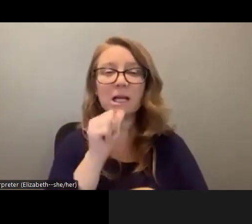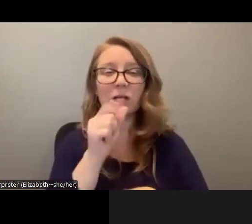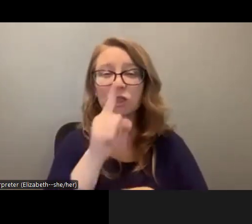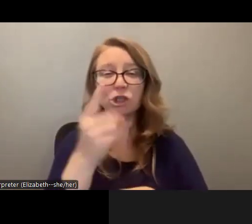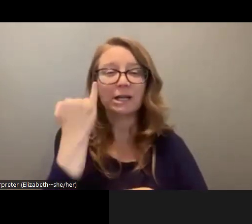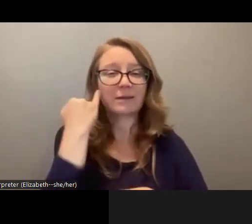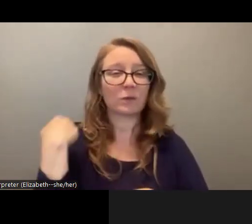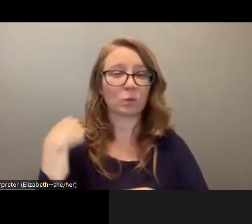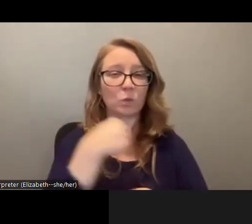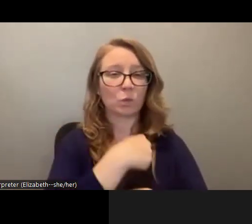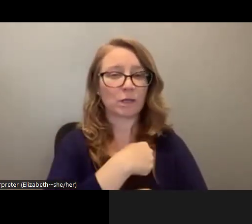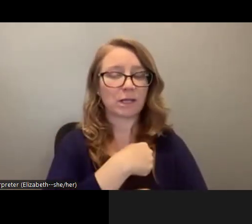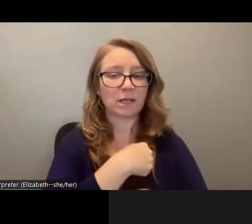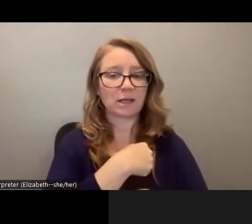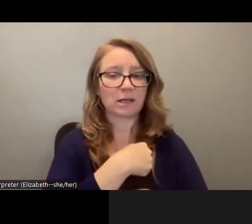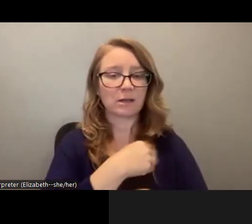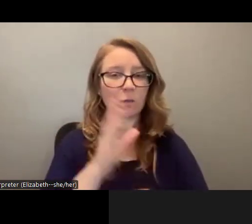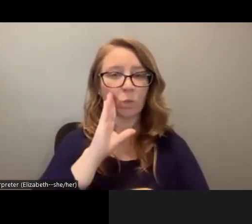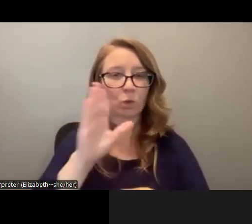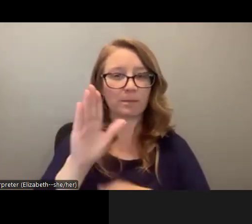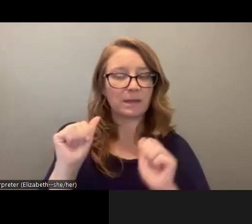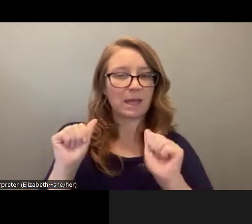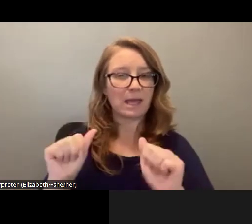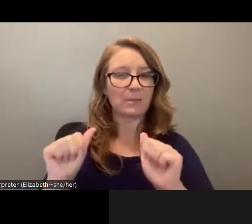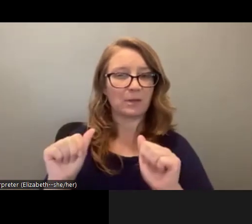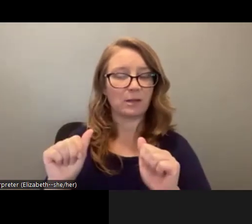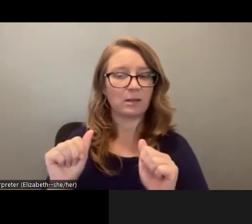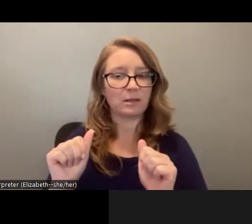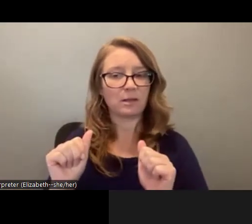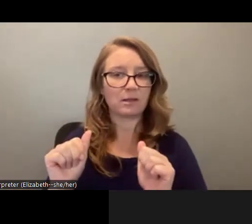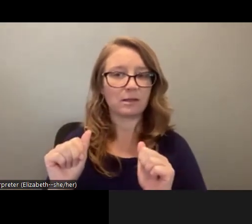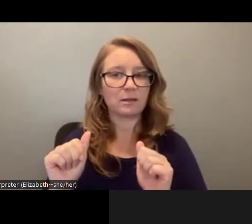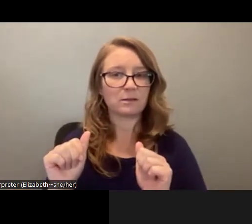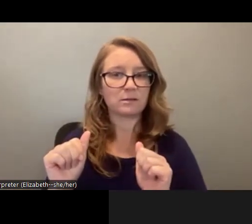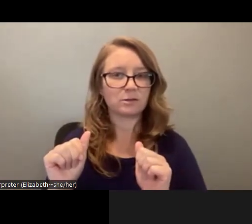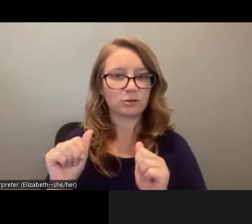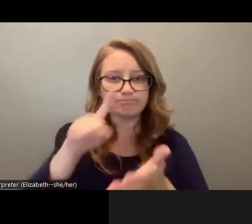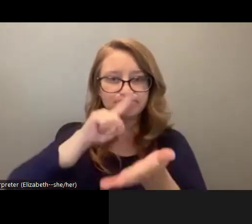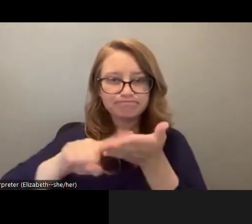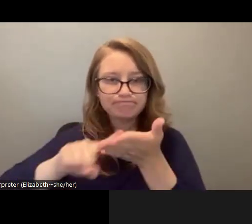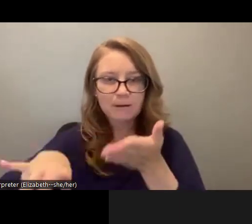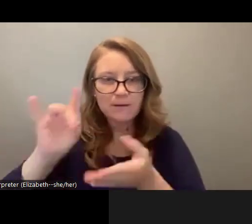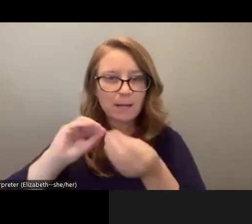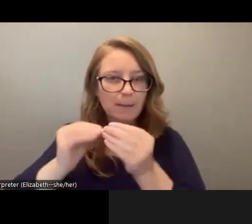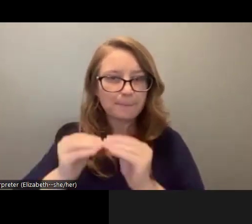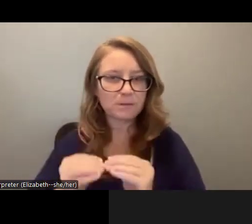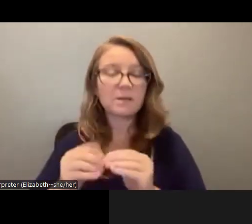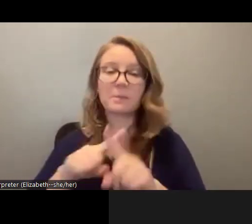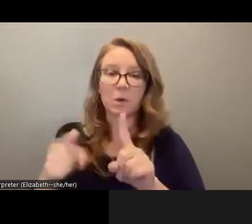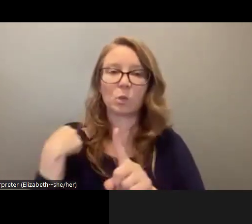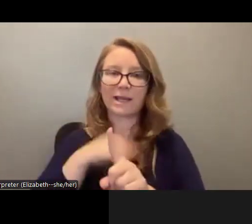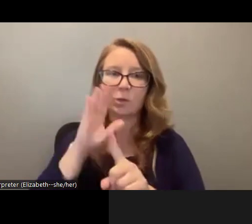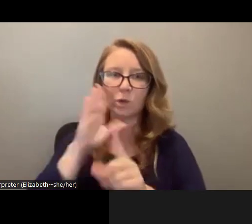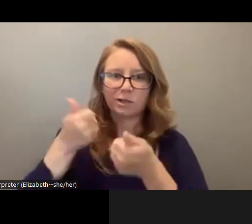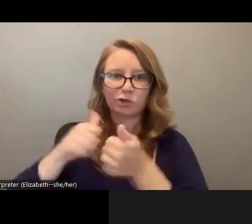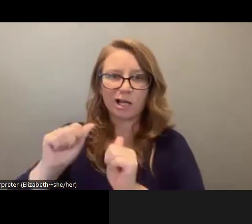that we will have the ability to find out. but we can take that back and do our best to